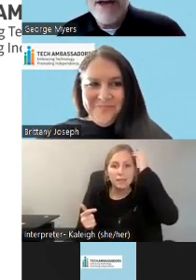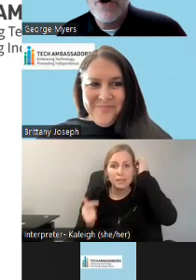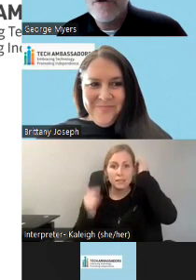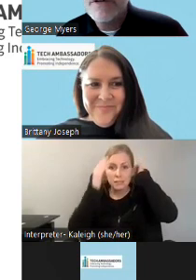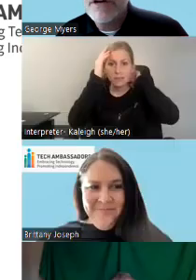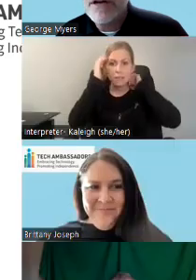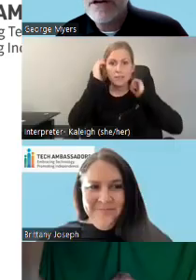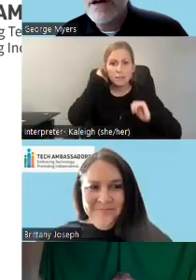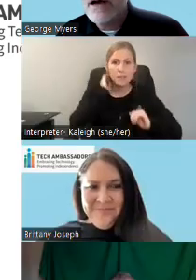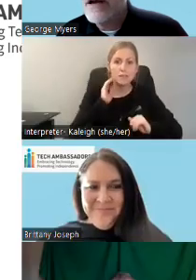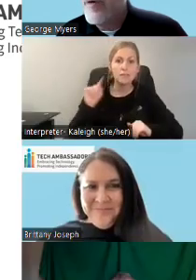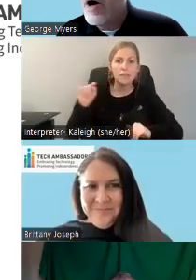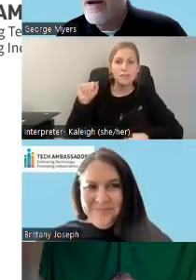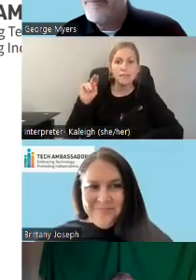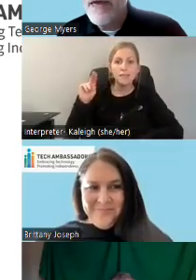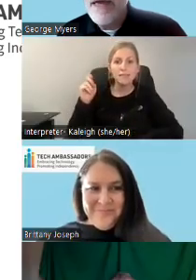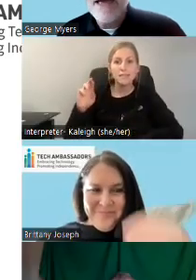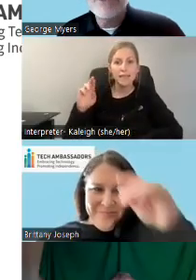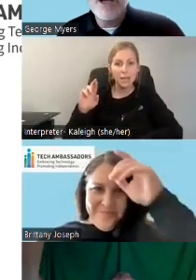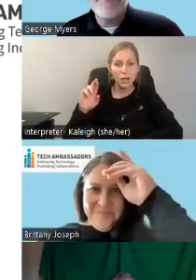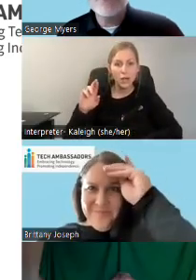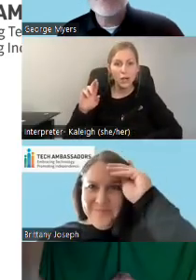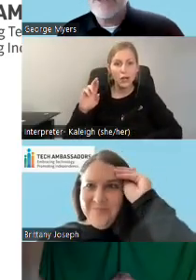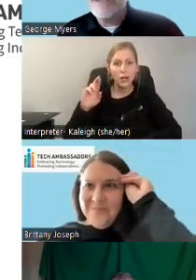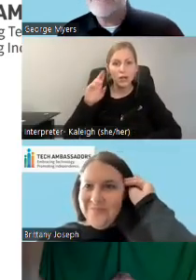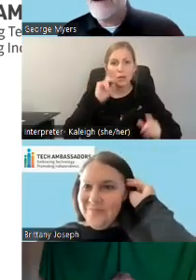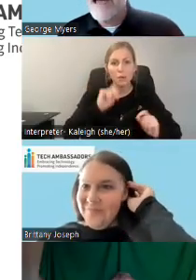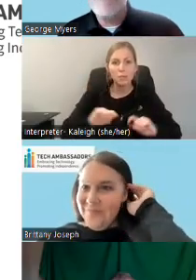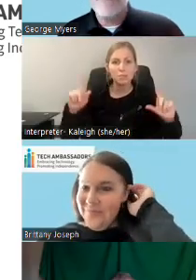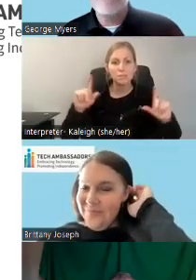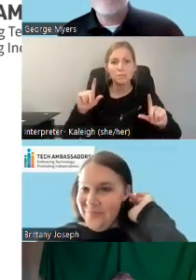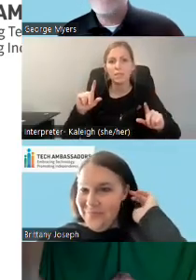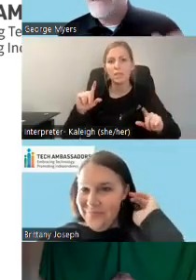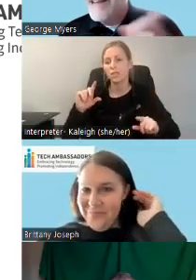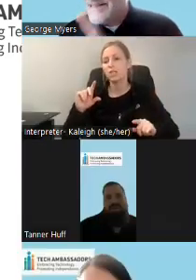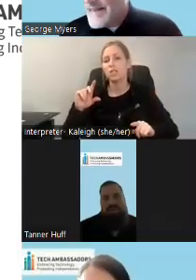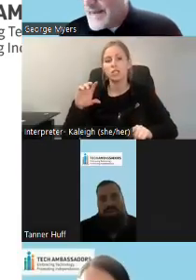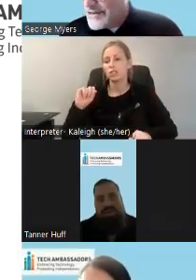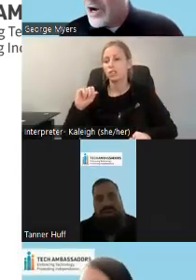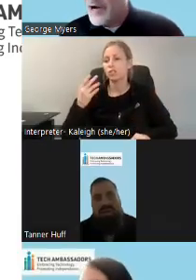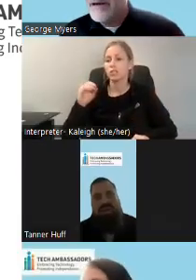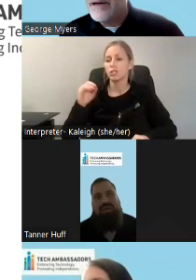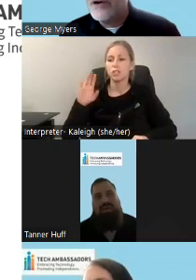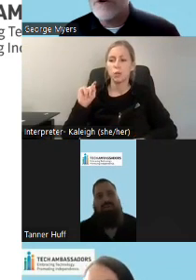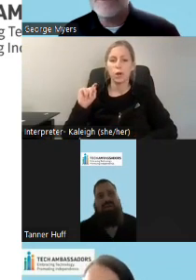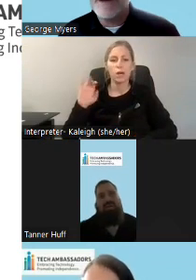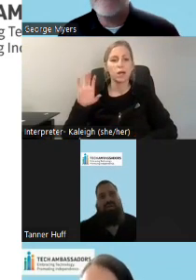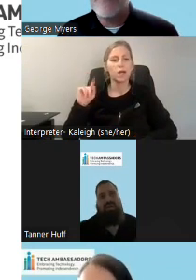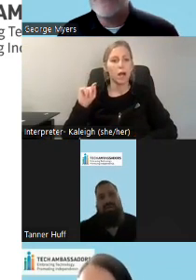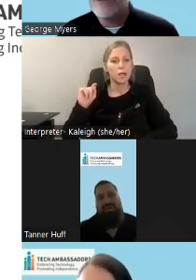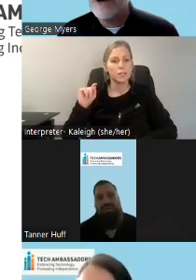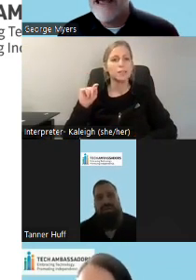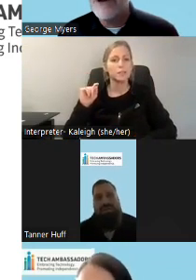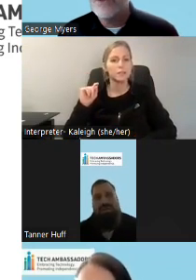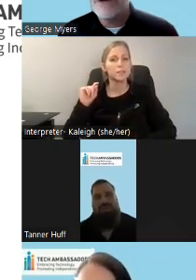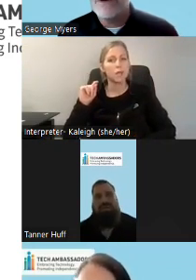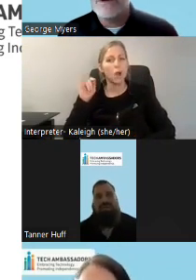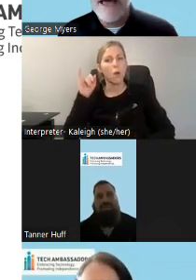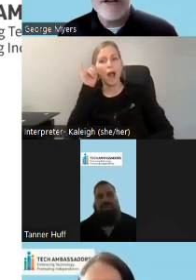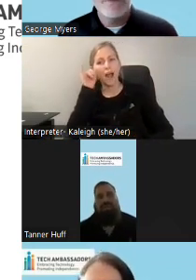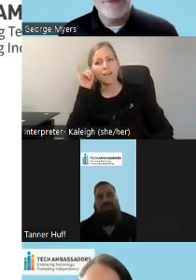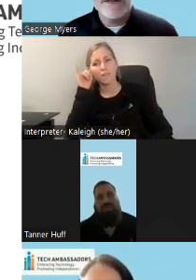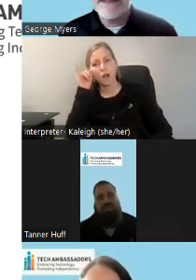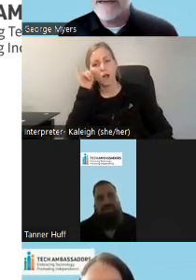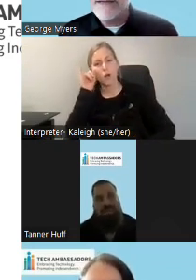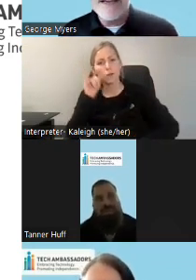we have Tanner, who's going to come on and talk about shortcuts on an iPhone. Then we're going to talk about a corresponding feature on Android